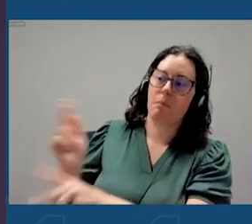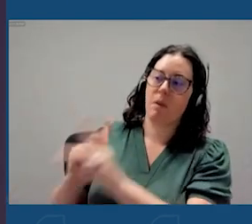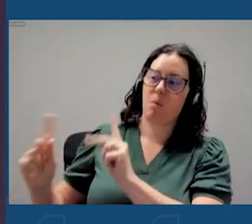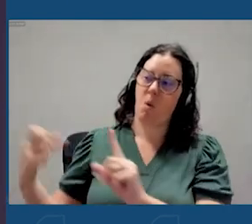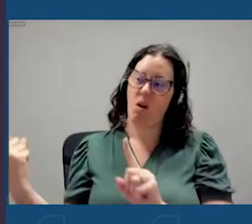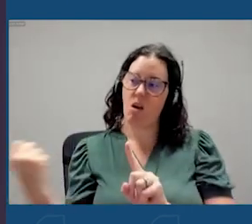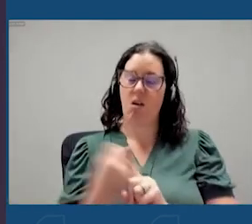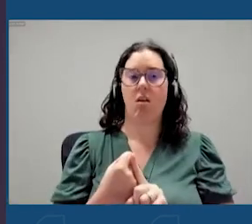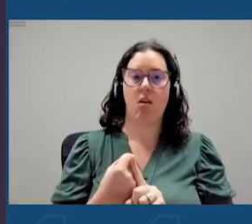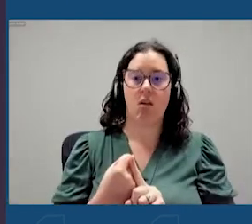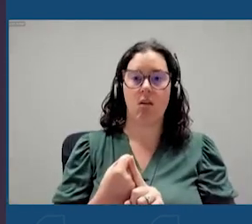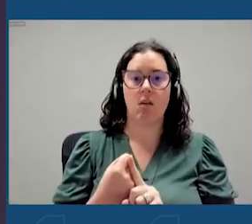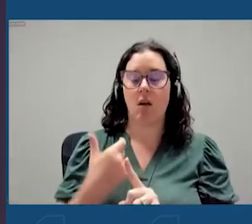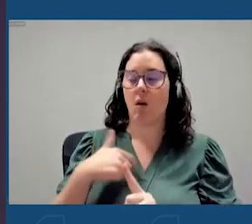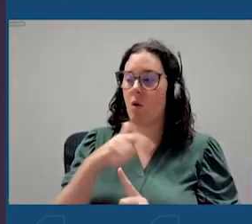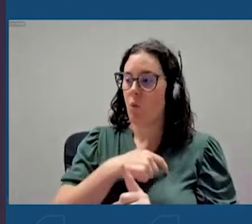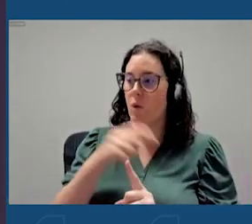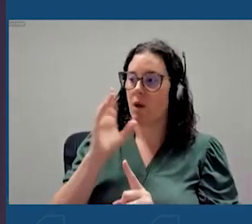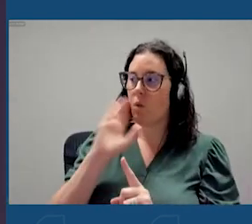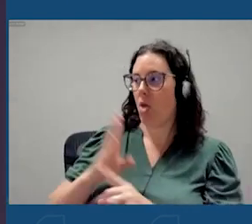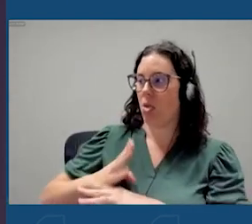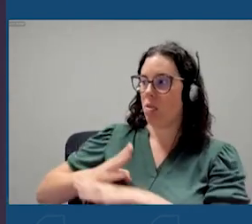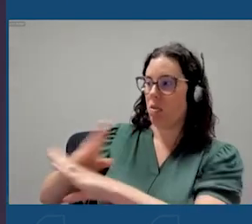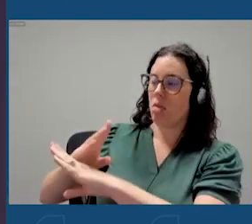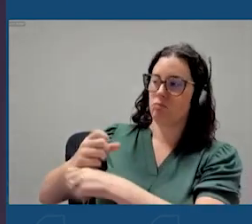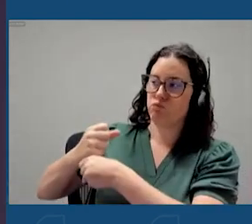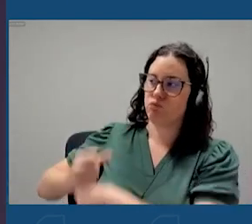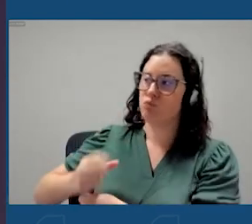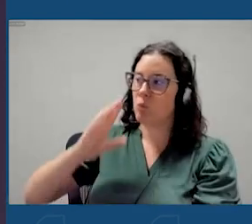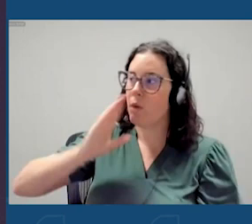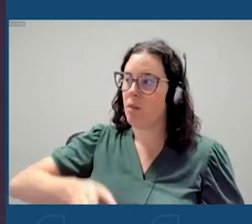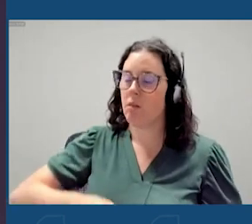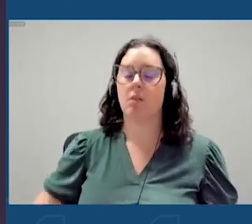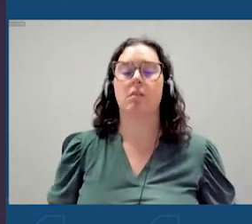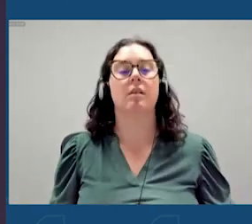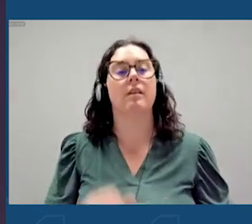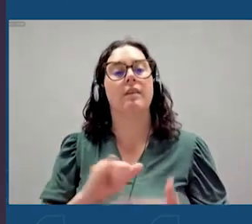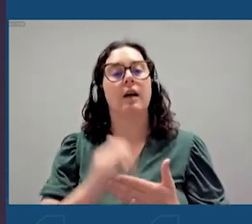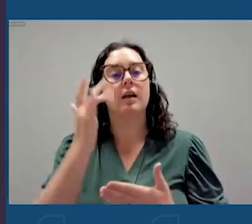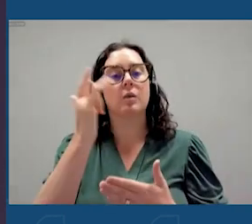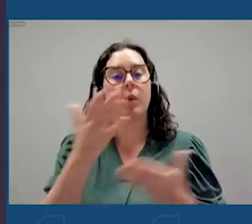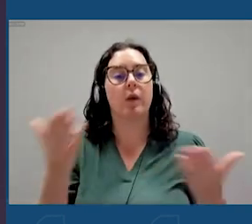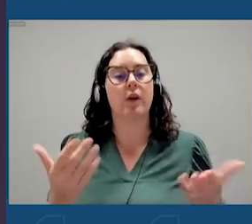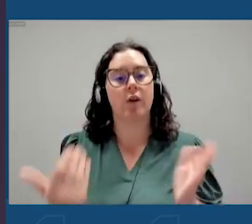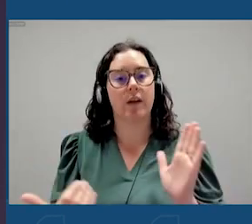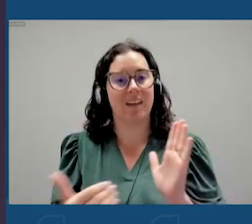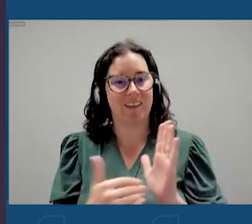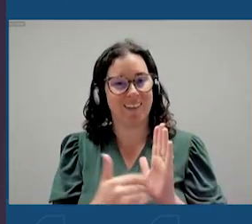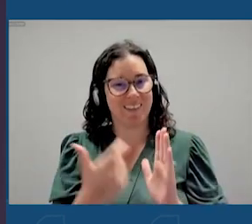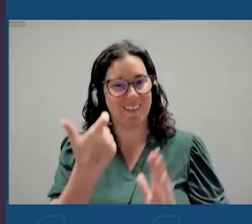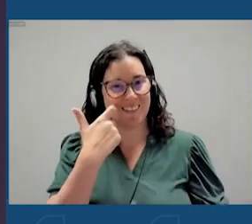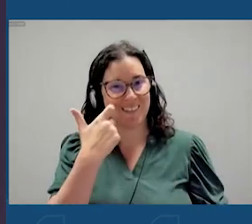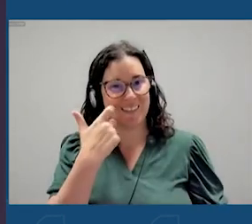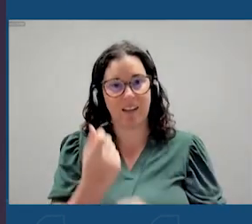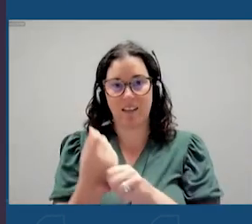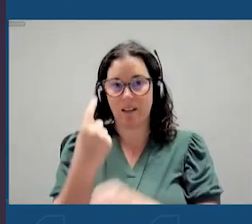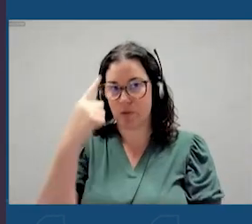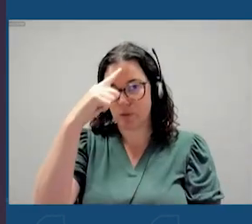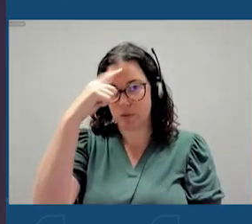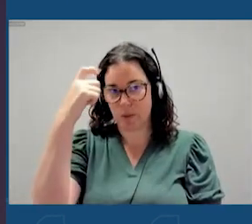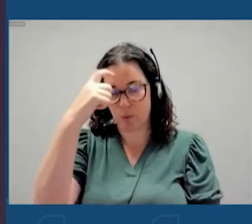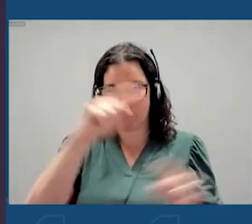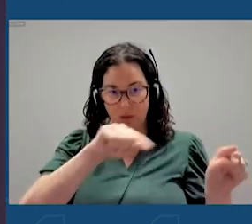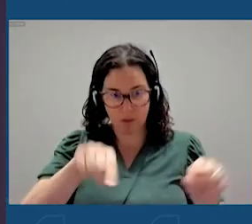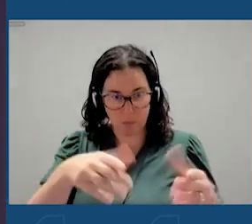them. That is why we are here back at this museum. I toured here just last summer. One of our